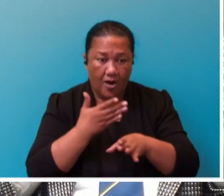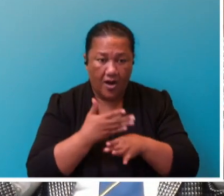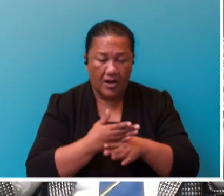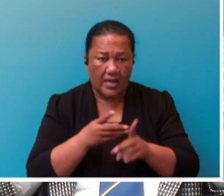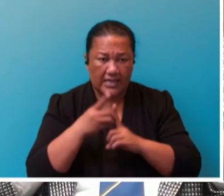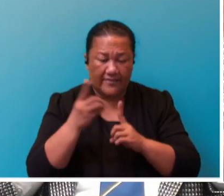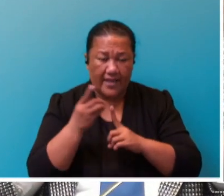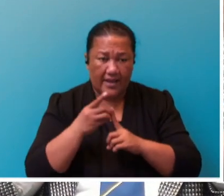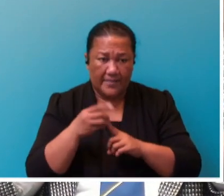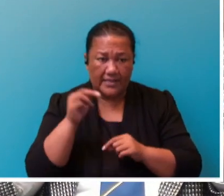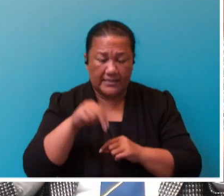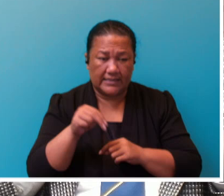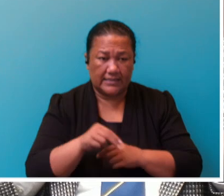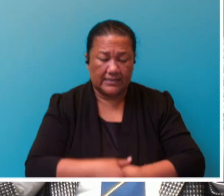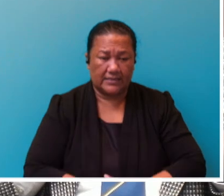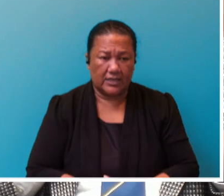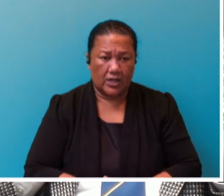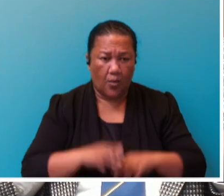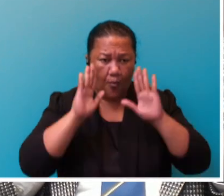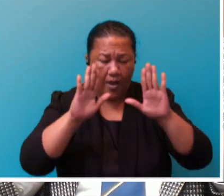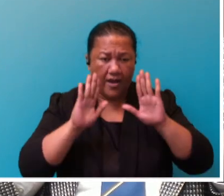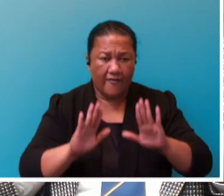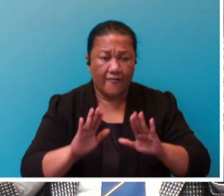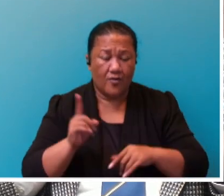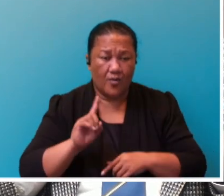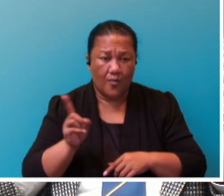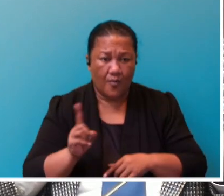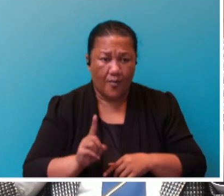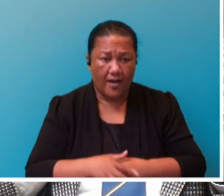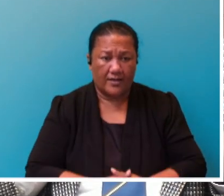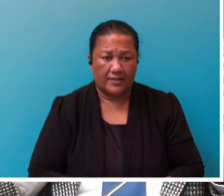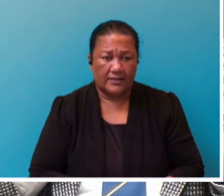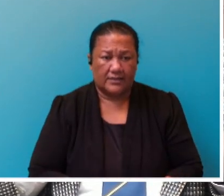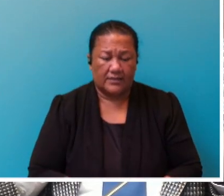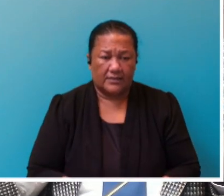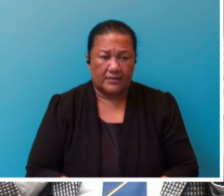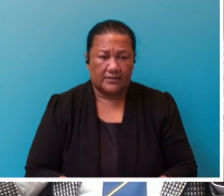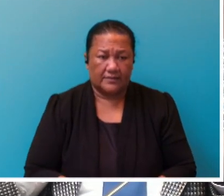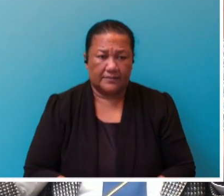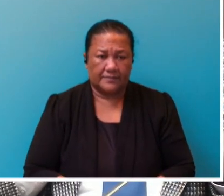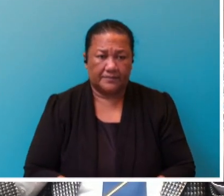development needs. There was a wonderful data center that was